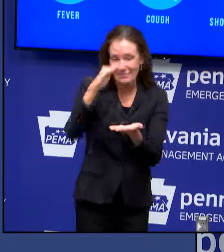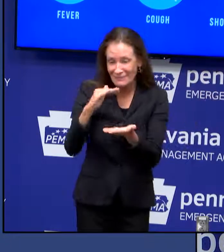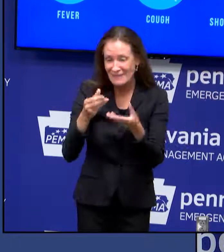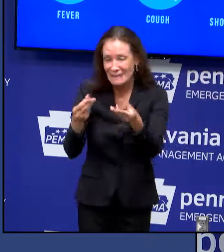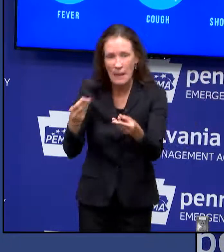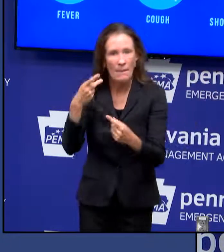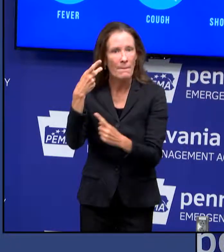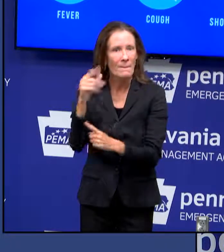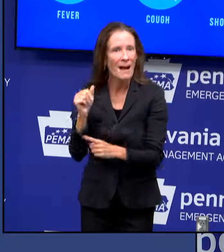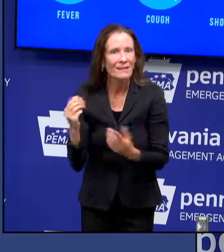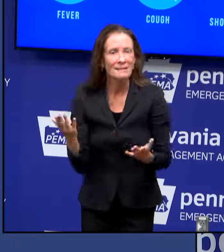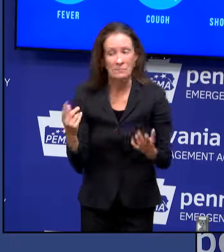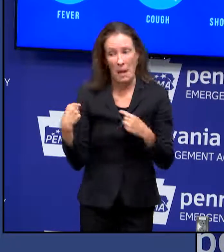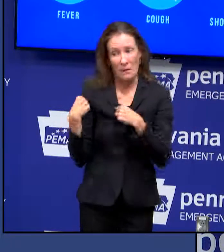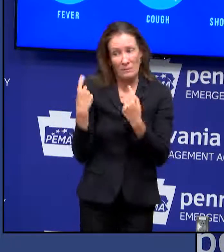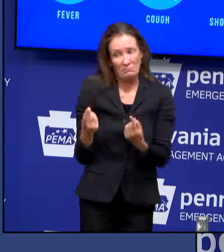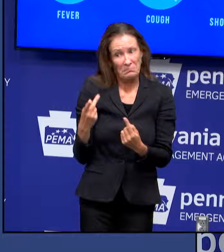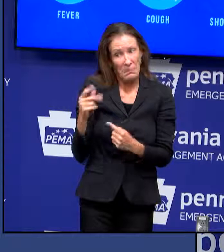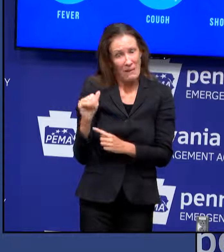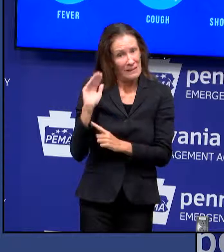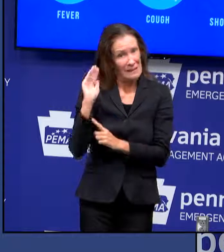wood, continuing to do better.